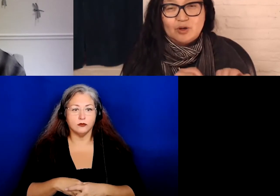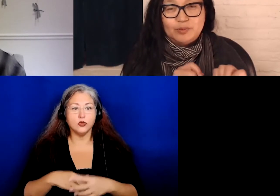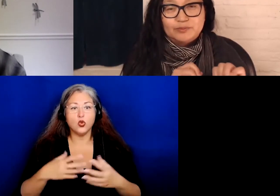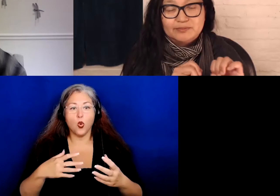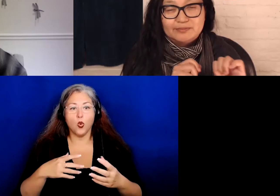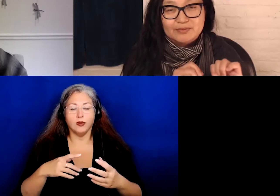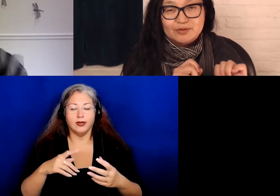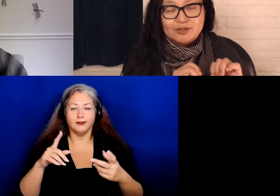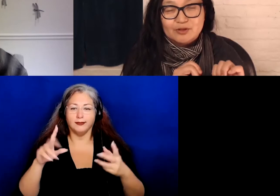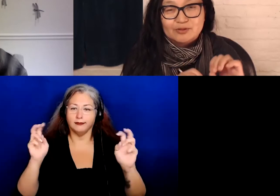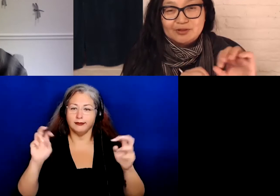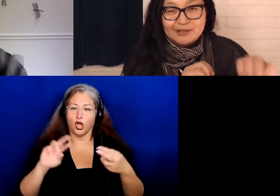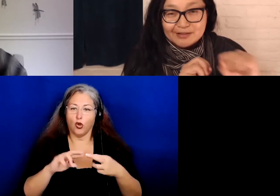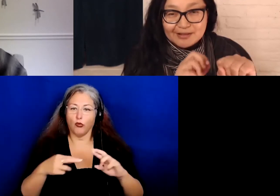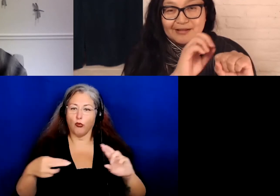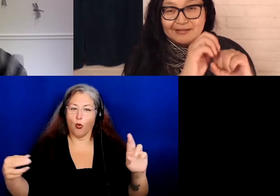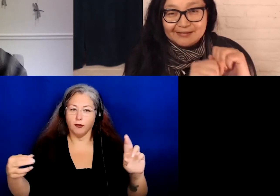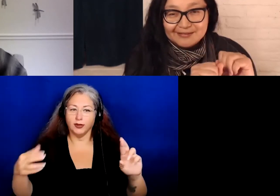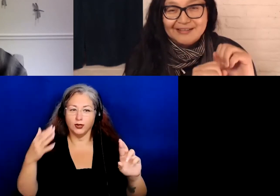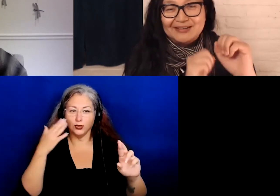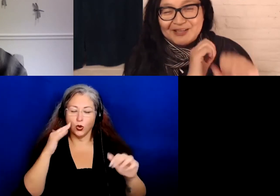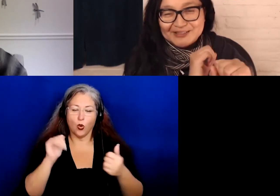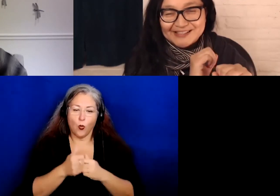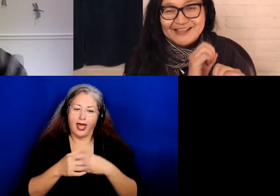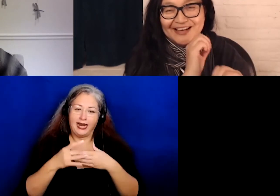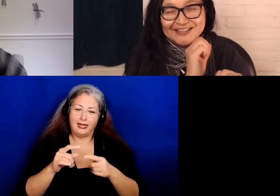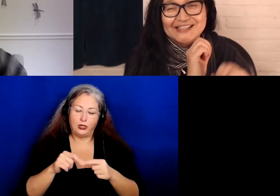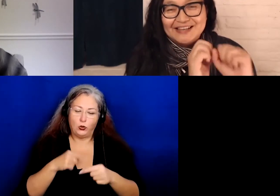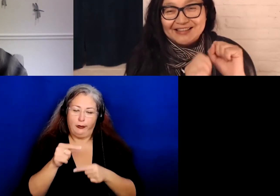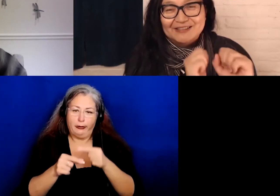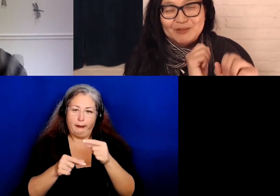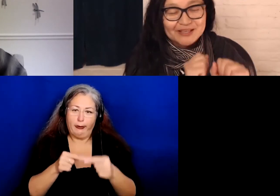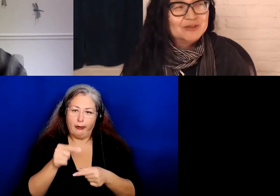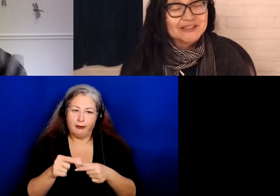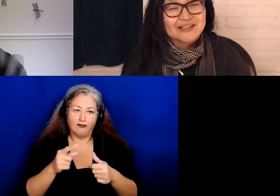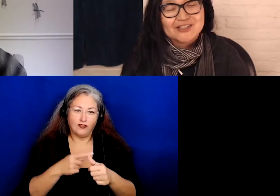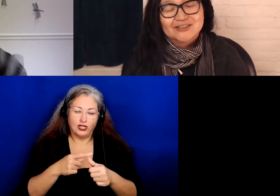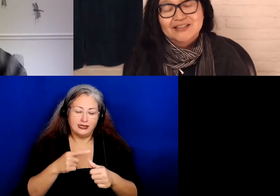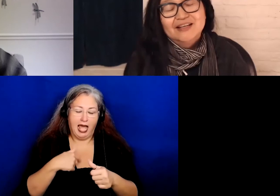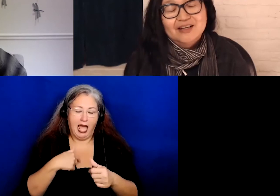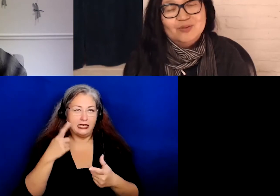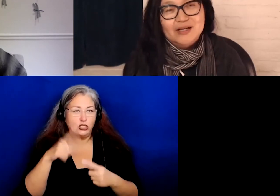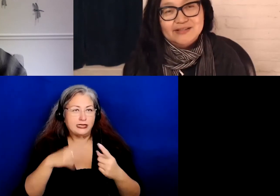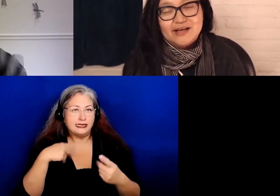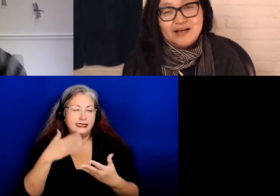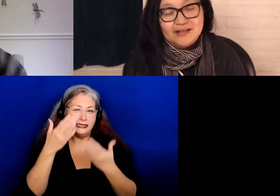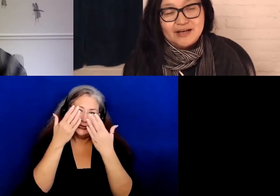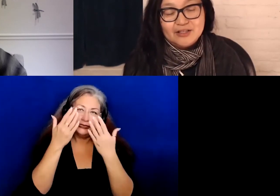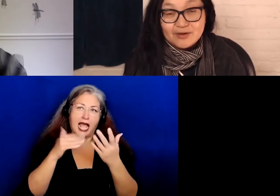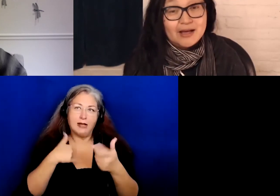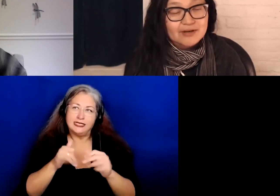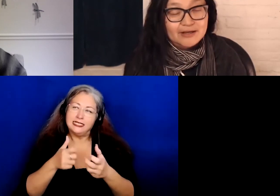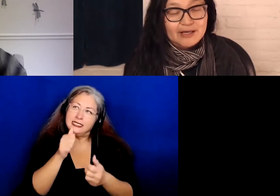the rope through the snowstorm, like the thing that, you know, even if there was I couldn't see anything, the rope I kept holding on to was